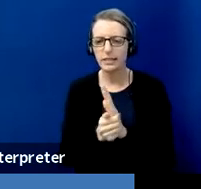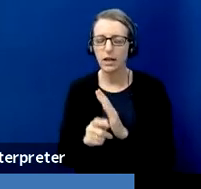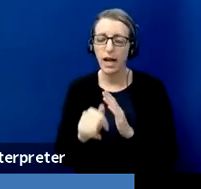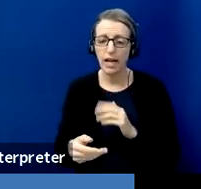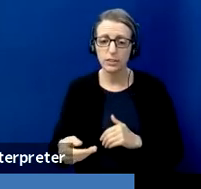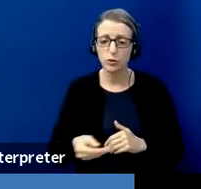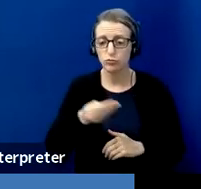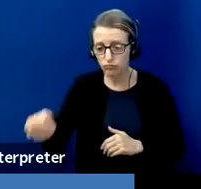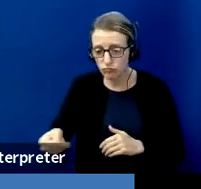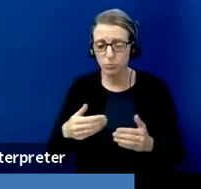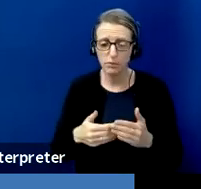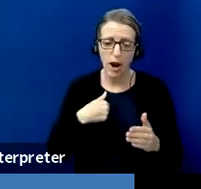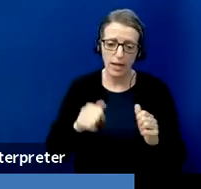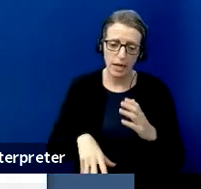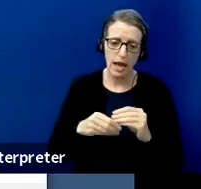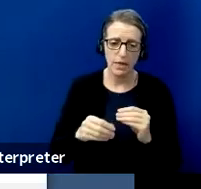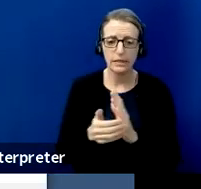could add the skill.